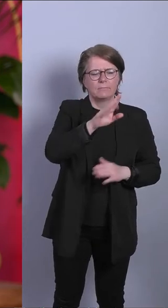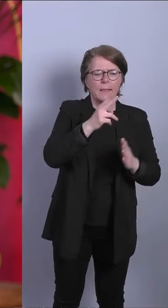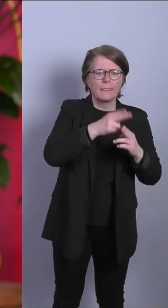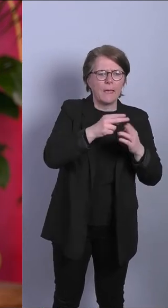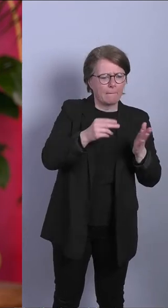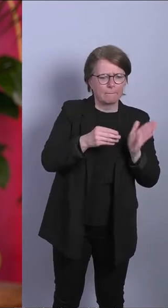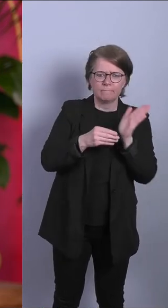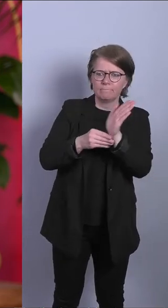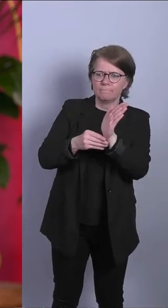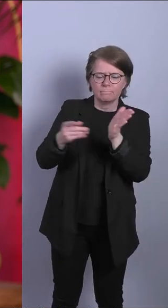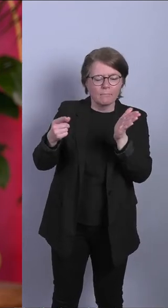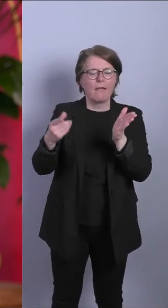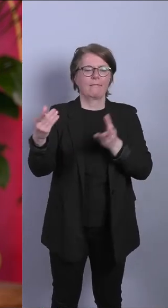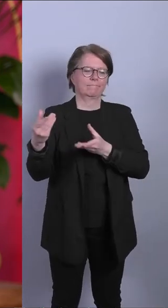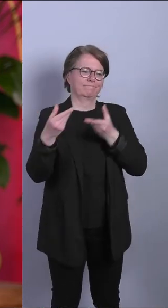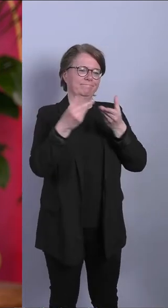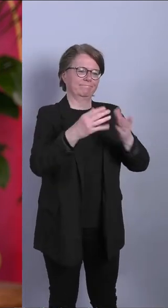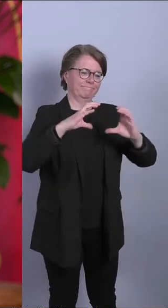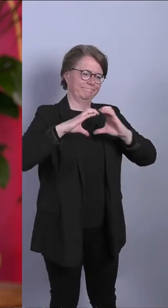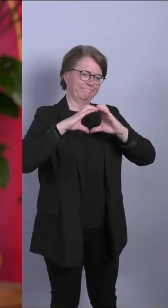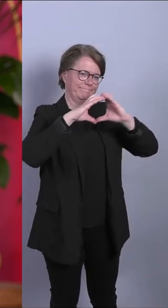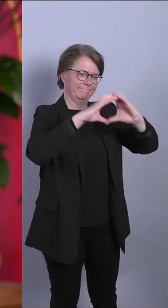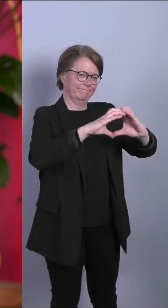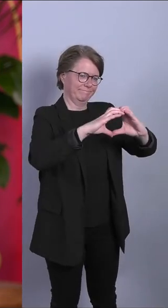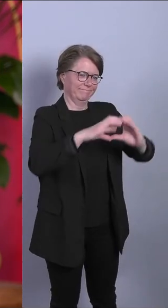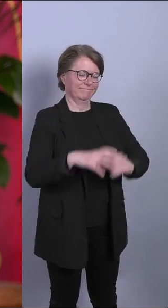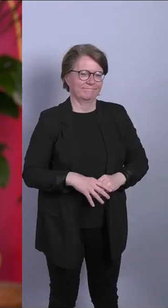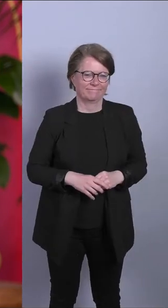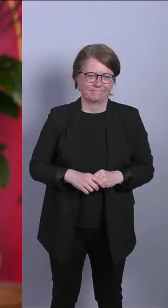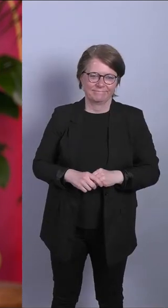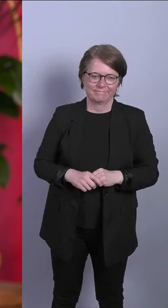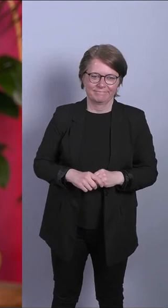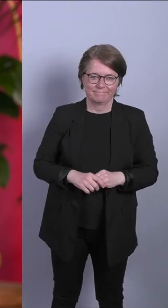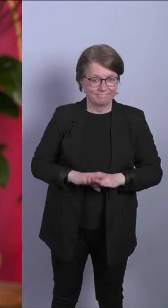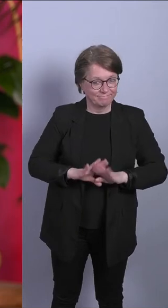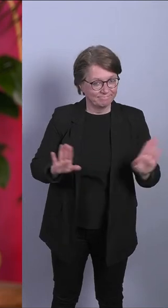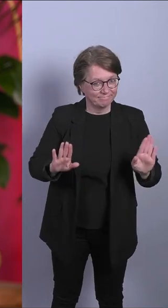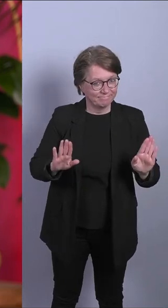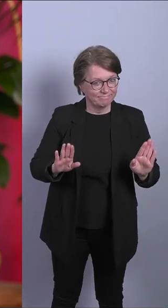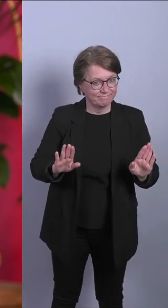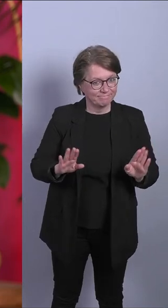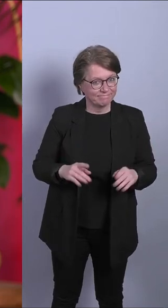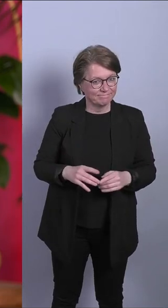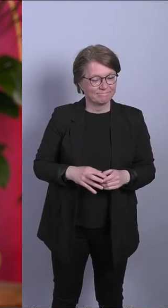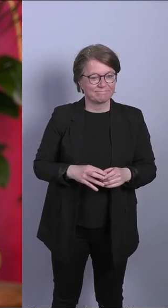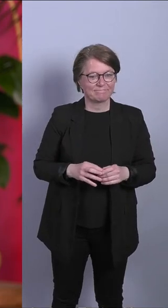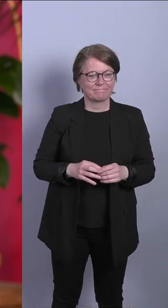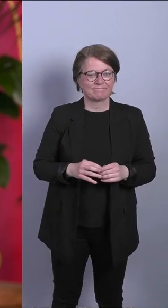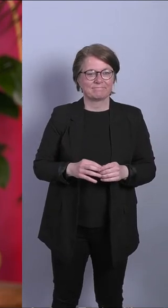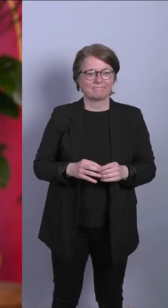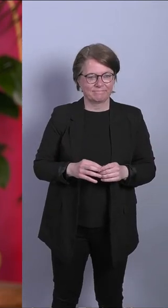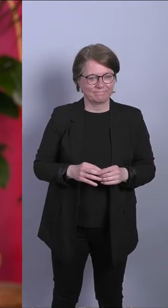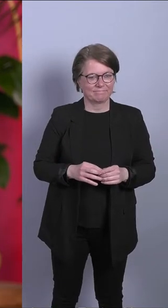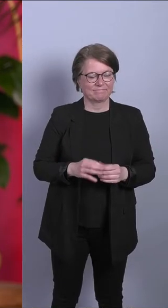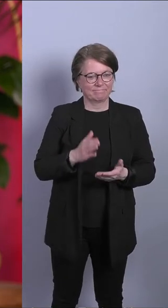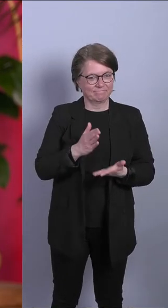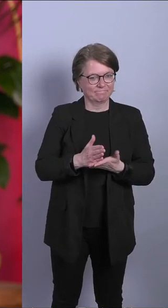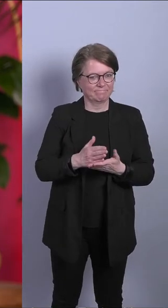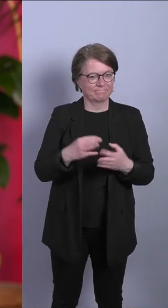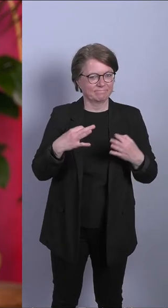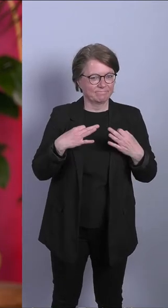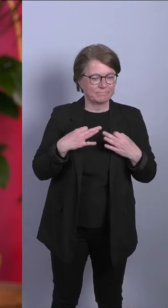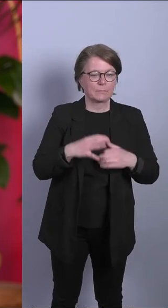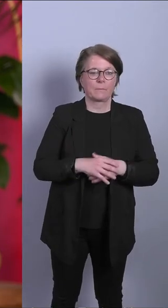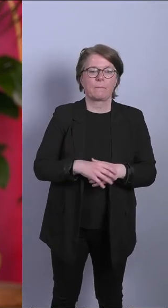Please remember to give your name and you'll have this cuddly toy. Okay. As with football, we'll take a break of